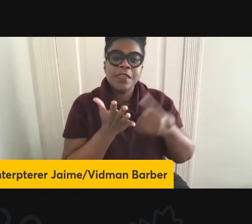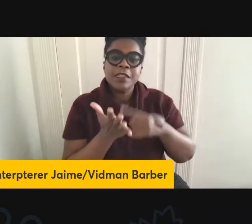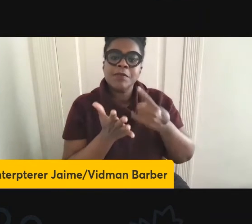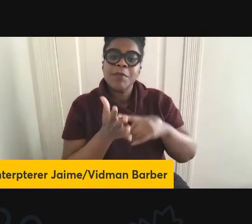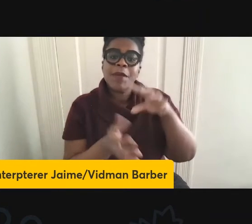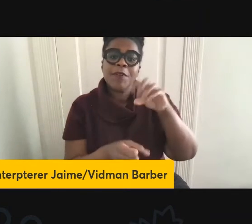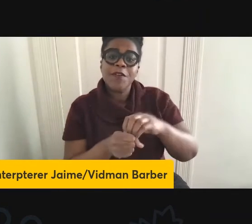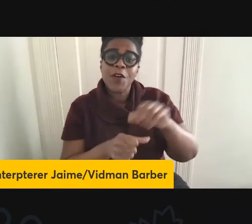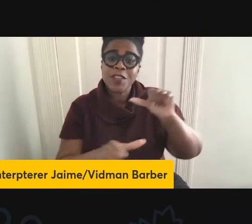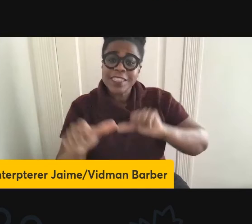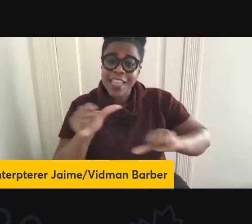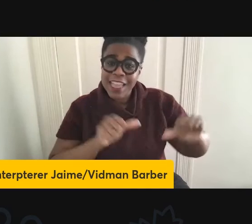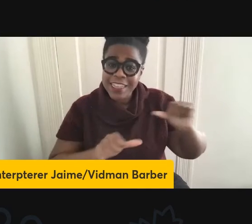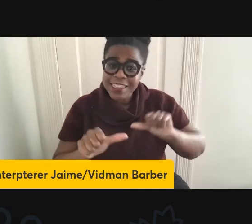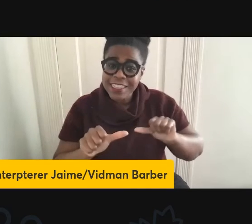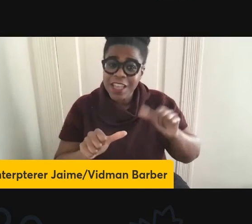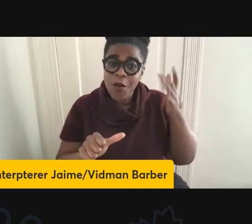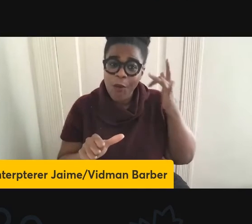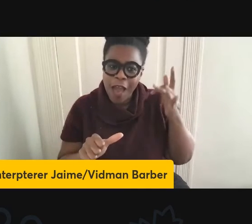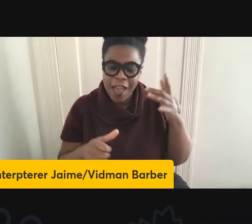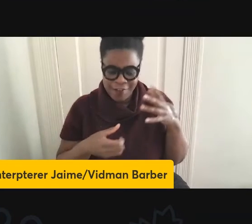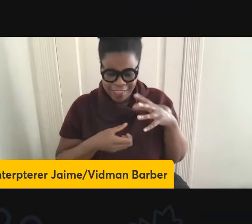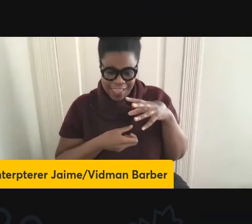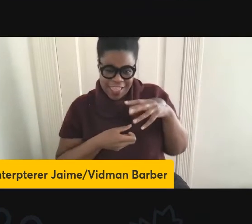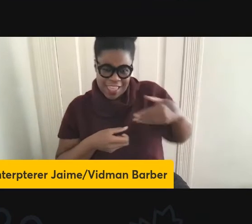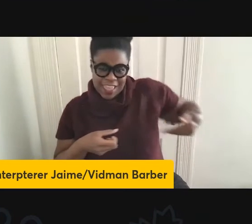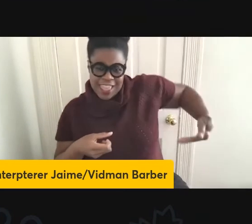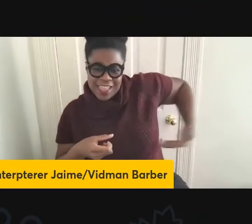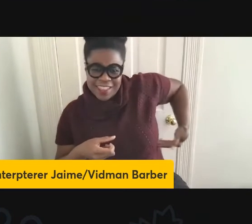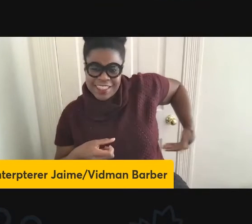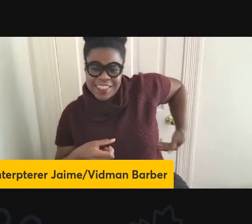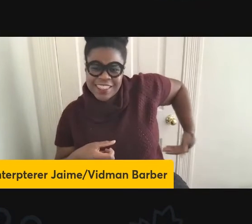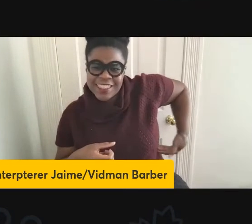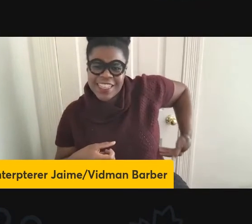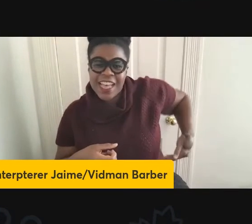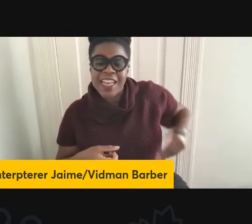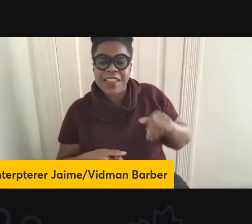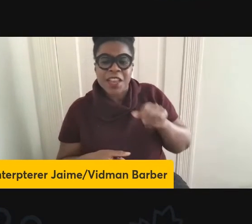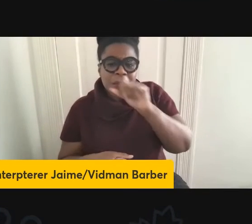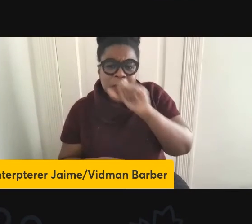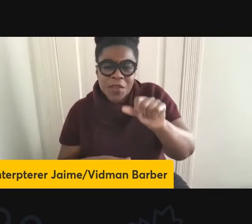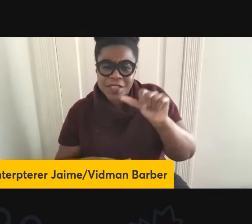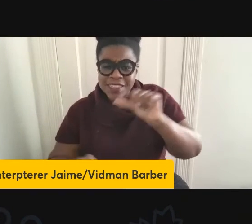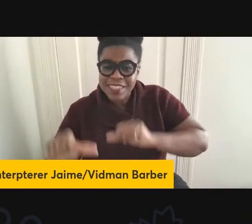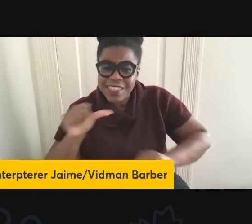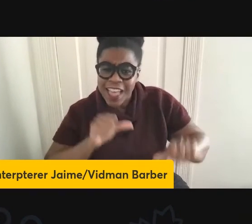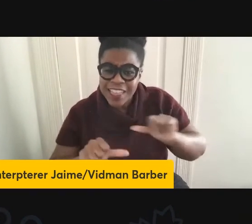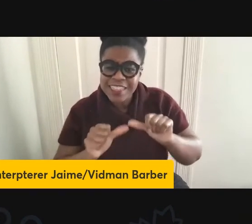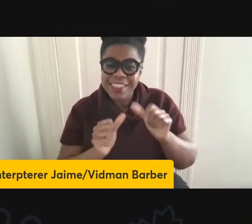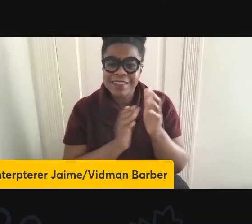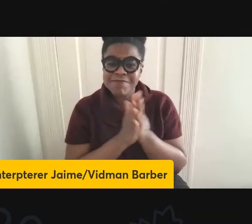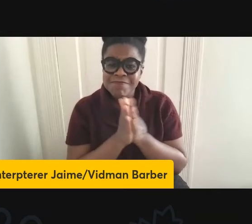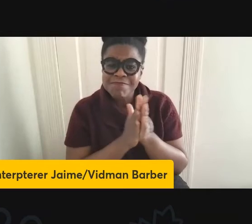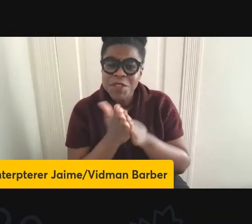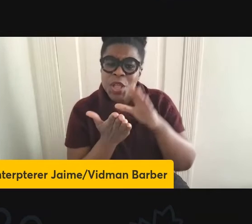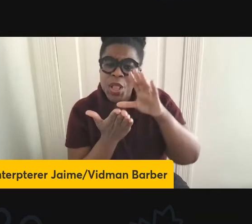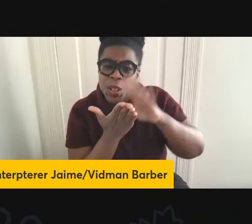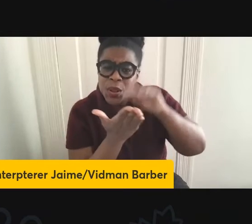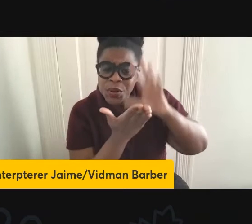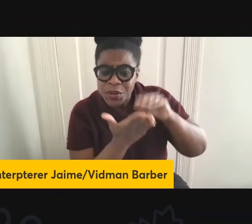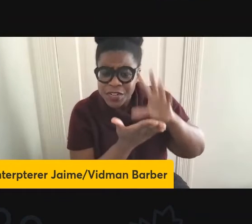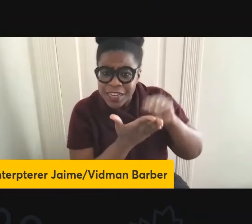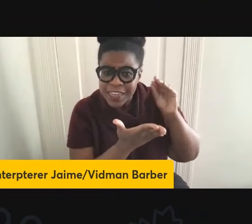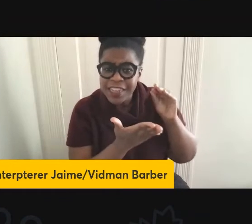science because they just have like an innate love of just the science. You just like learning, and you